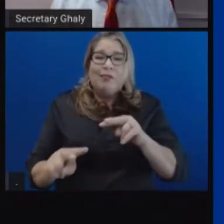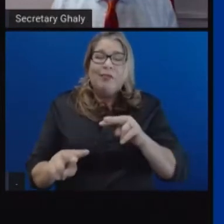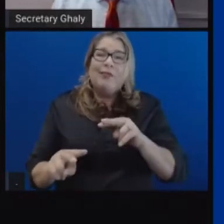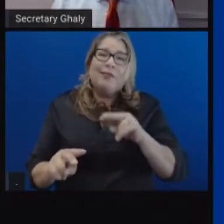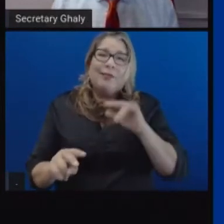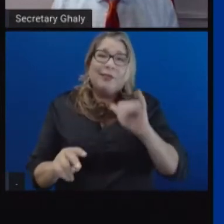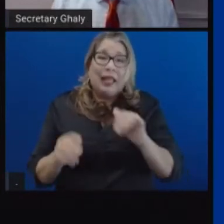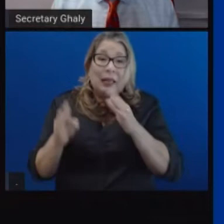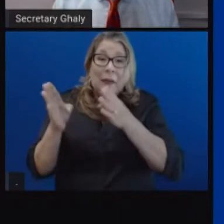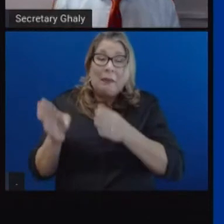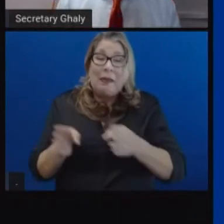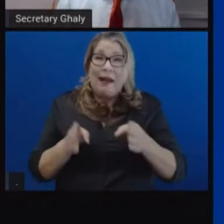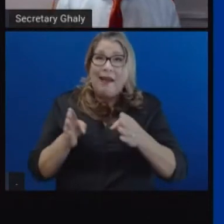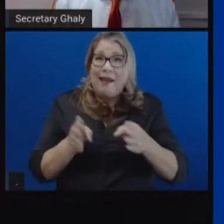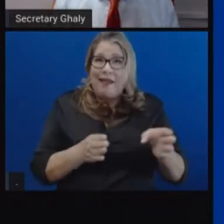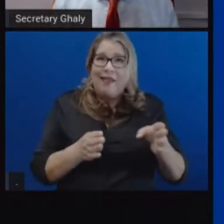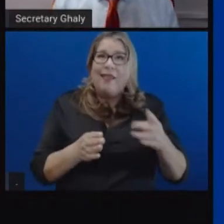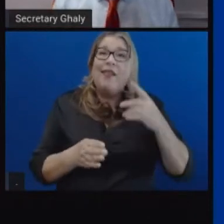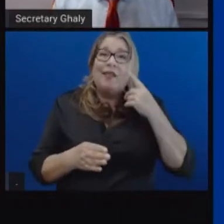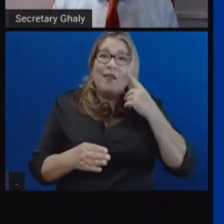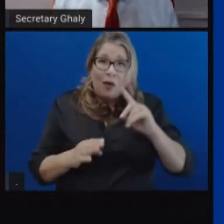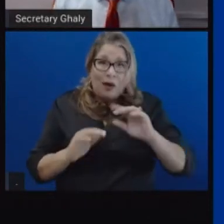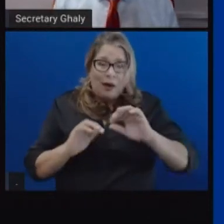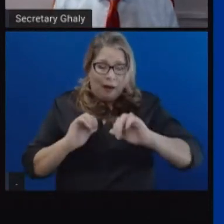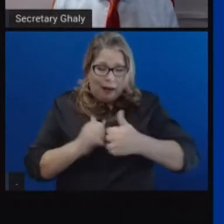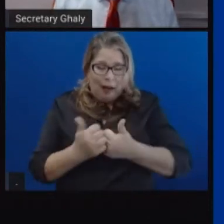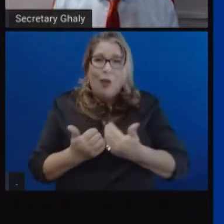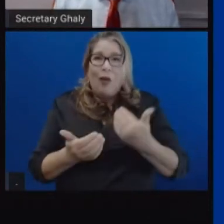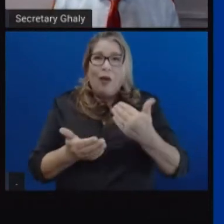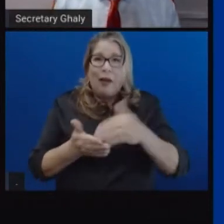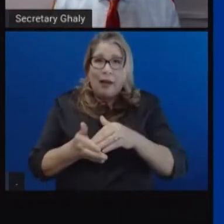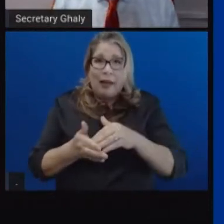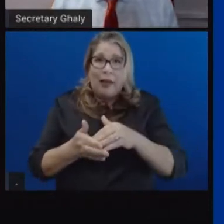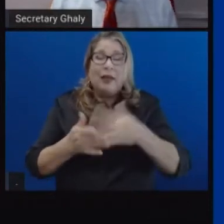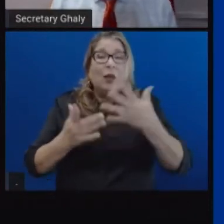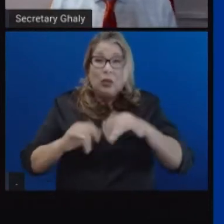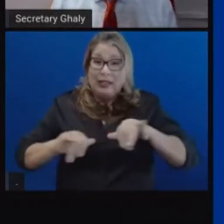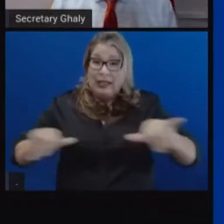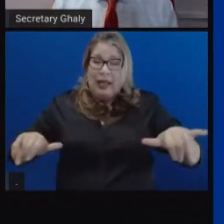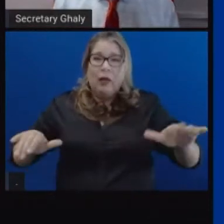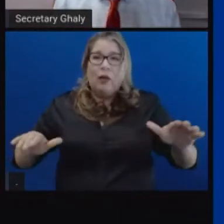move counties through a reopening process that's based on